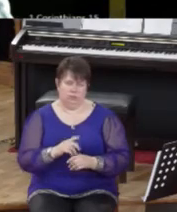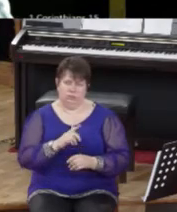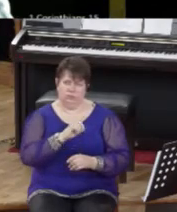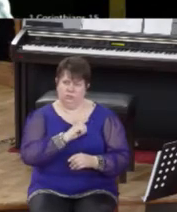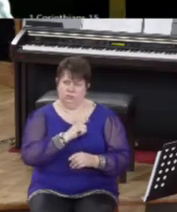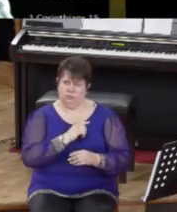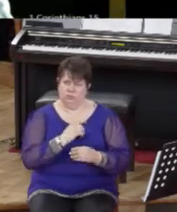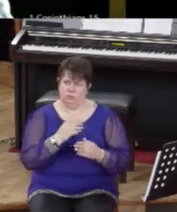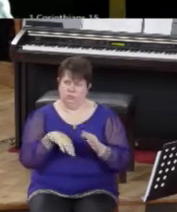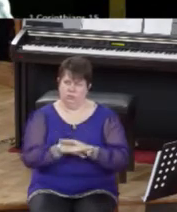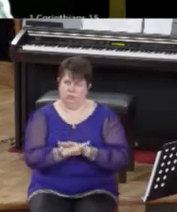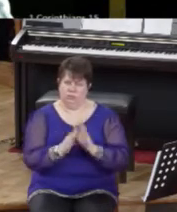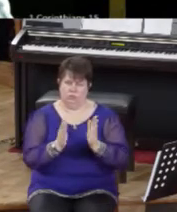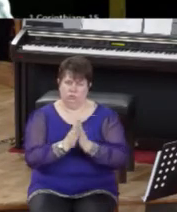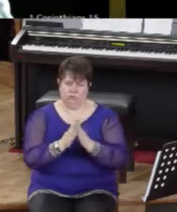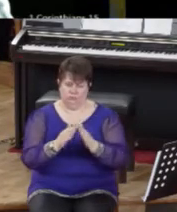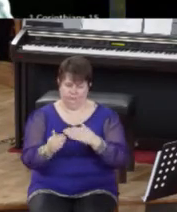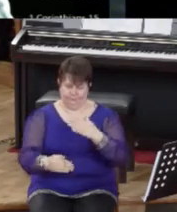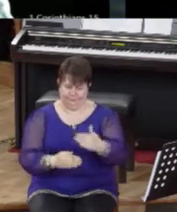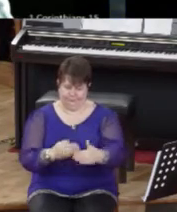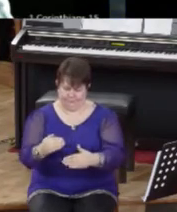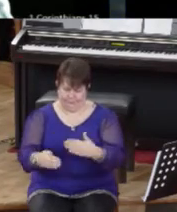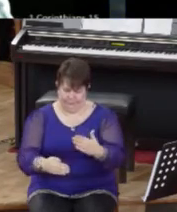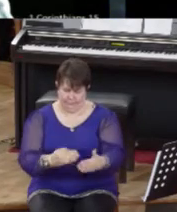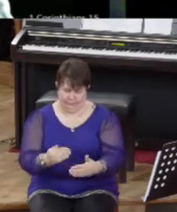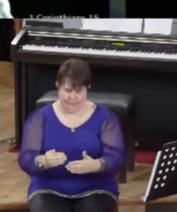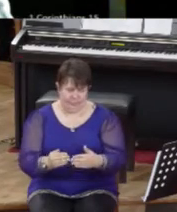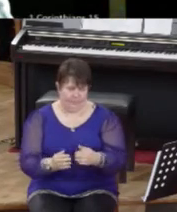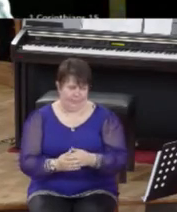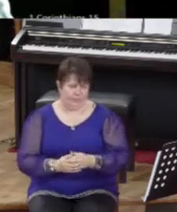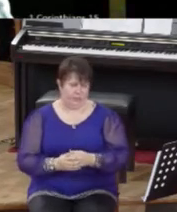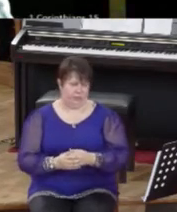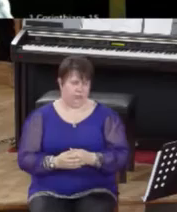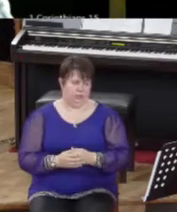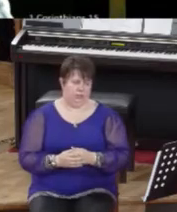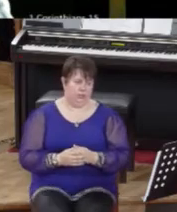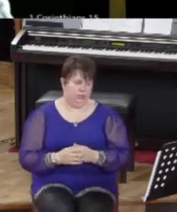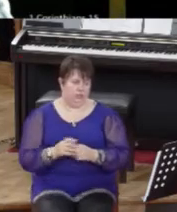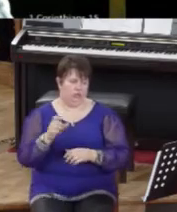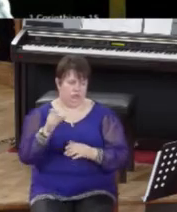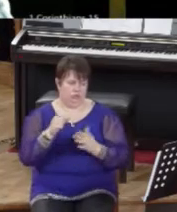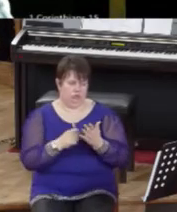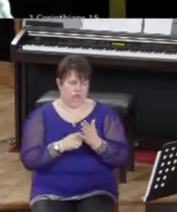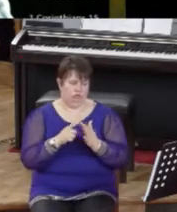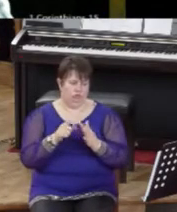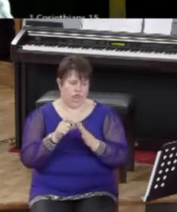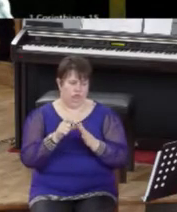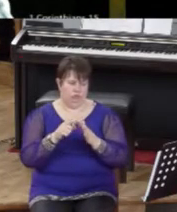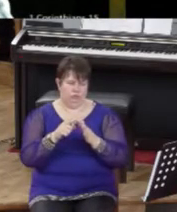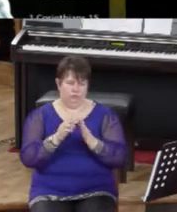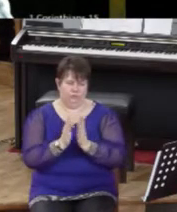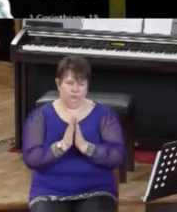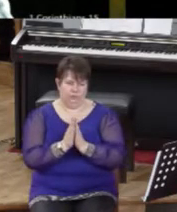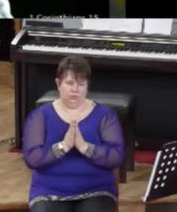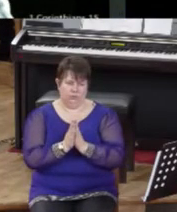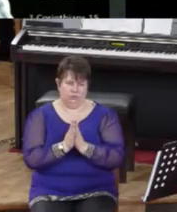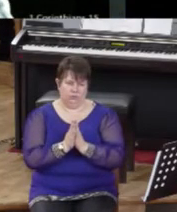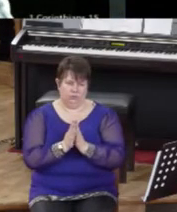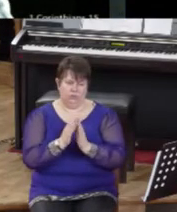church down through the centuries, the Apostles' Creed, the Nicene Creed, we talk about